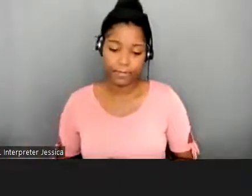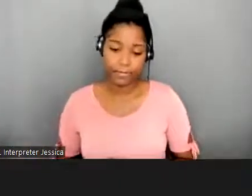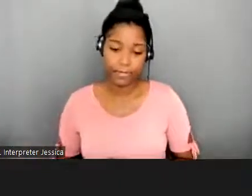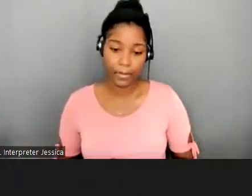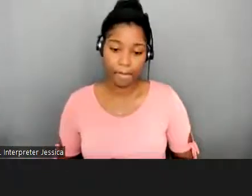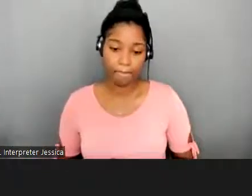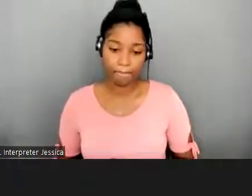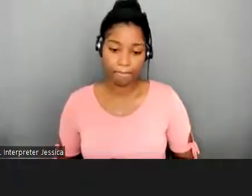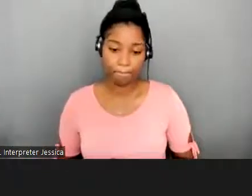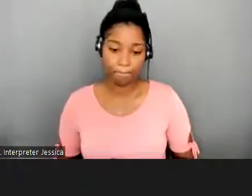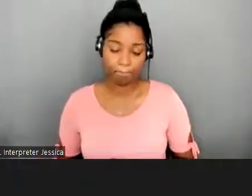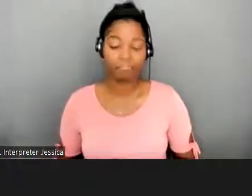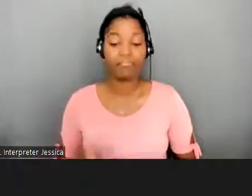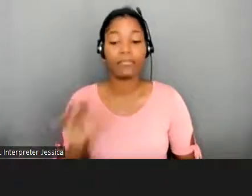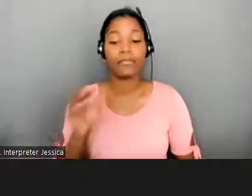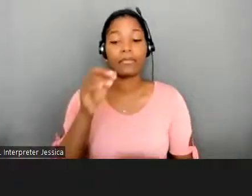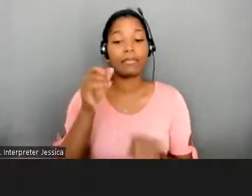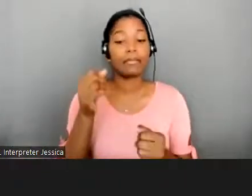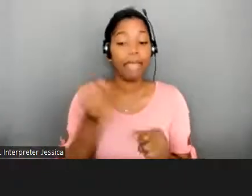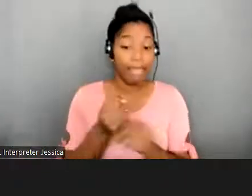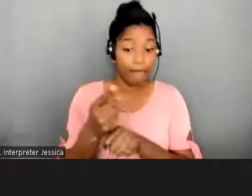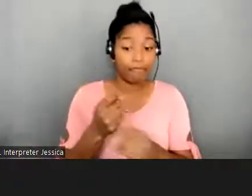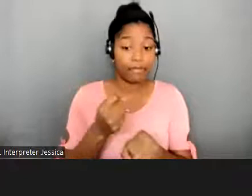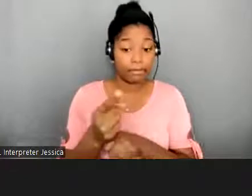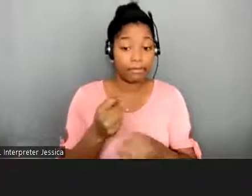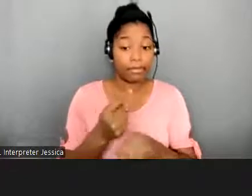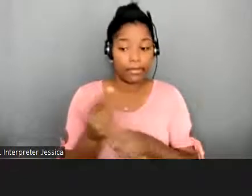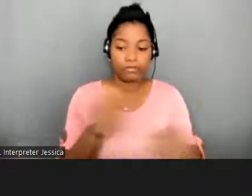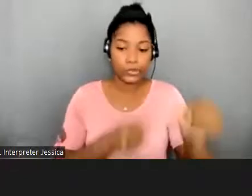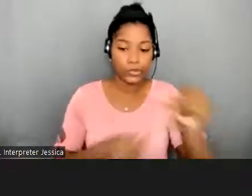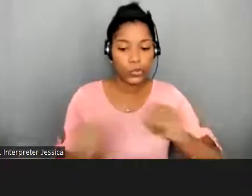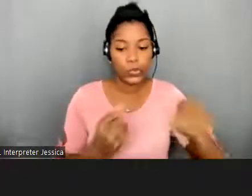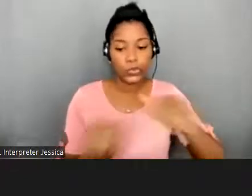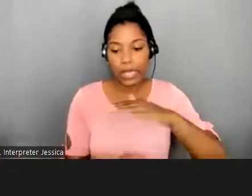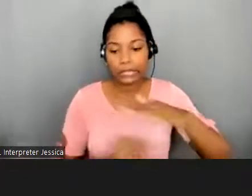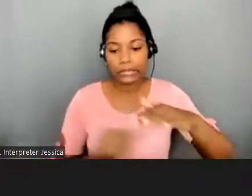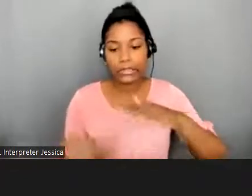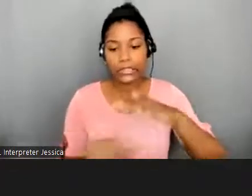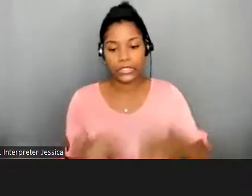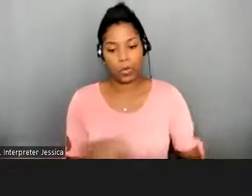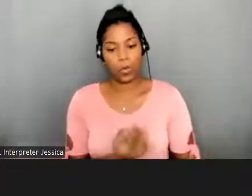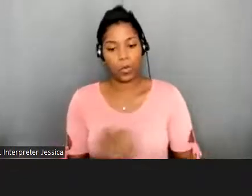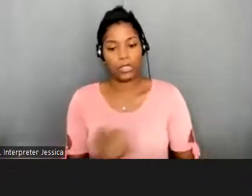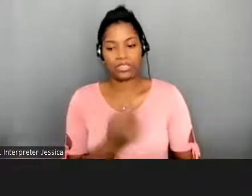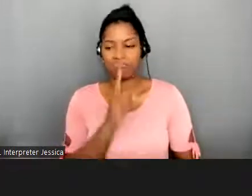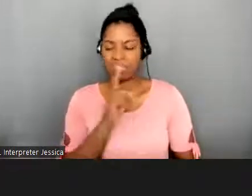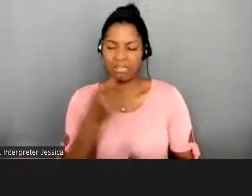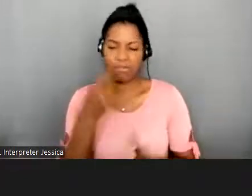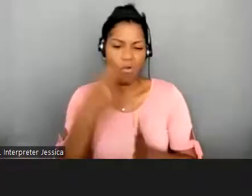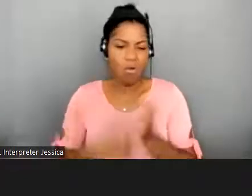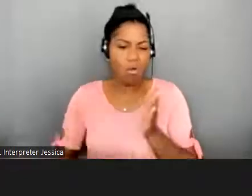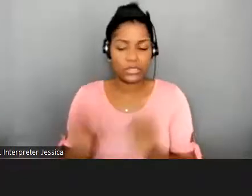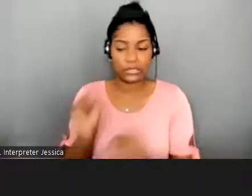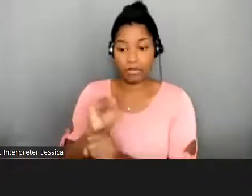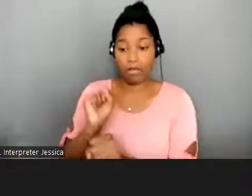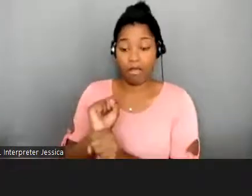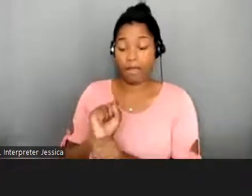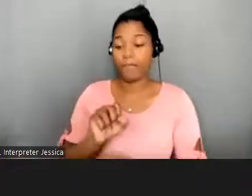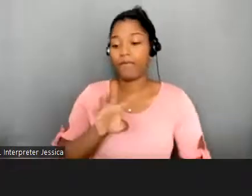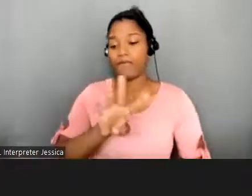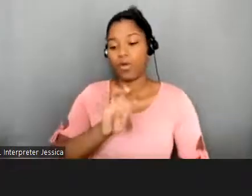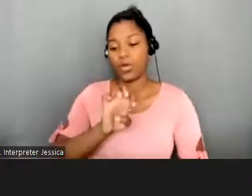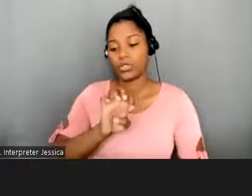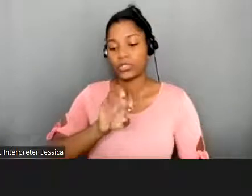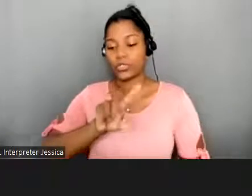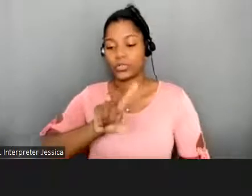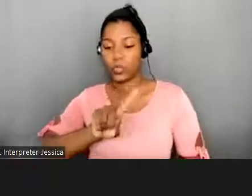correlational. And each year, social isolation and loneliness cost employers $406 billion, that's billion with a B,